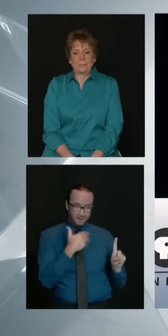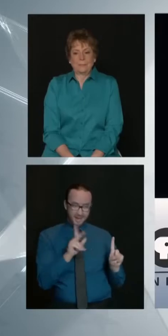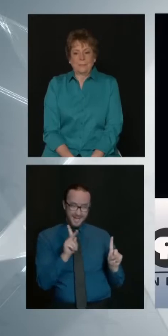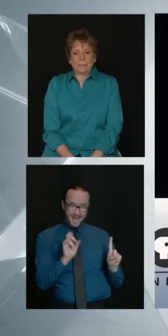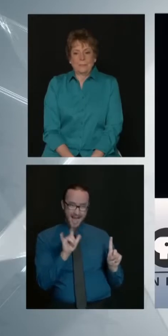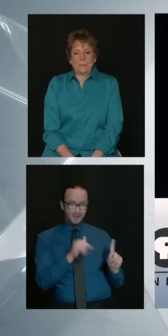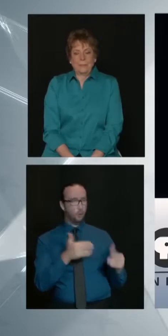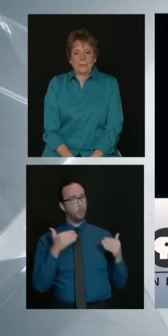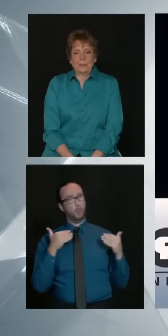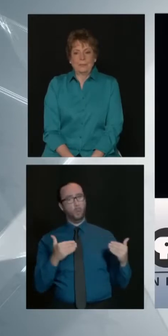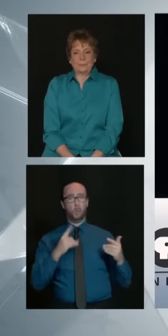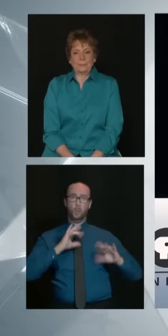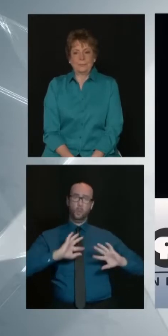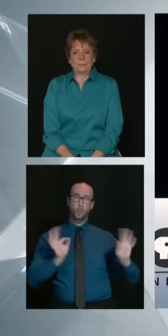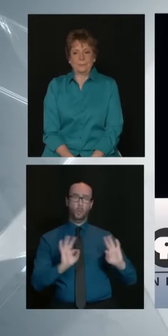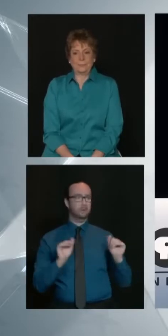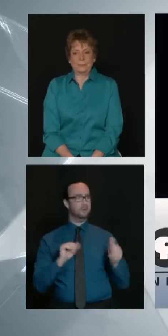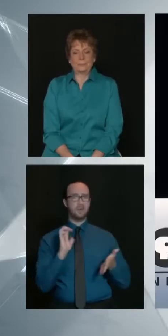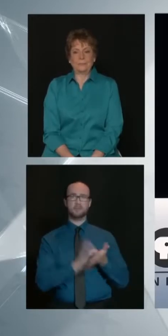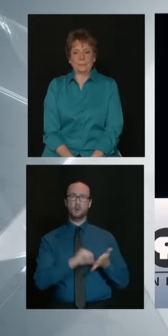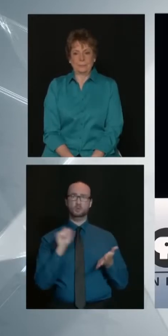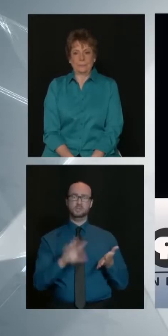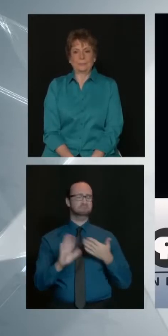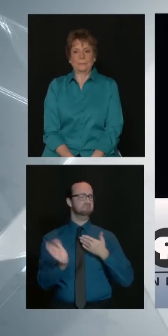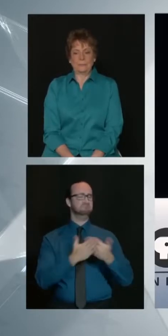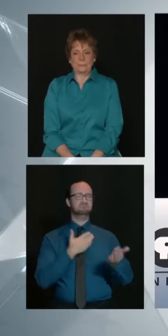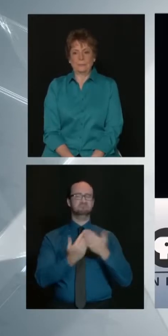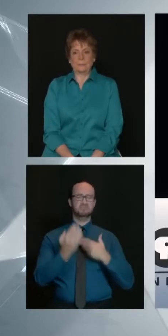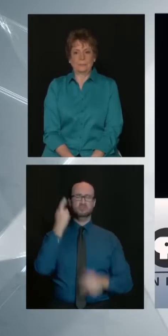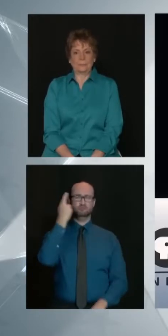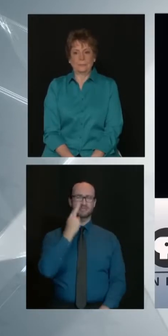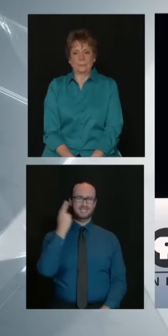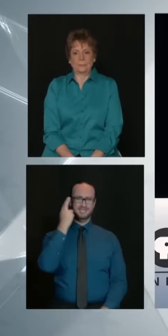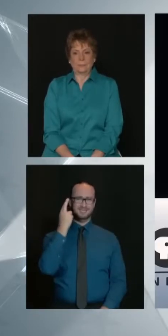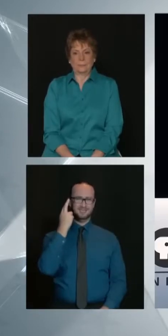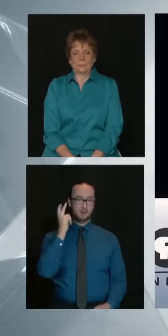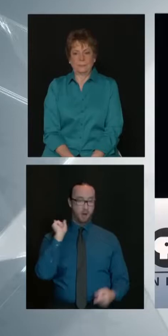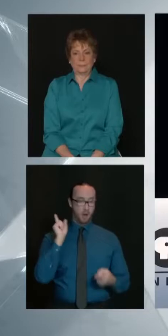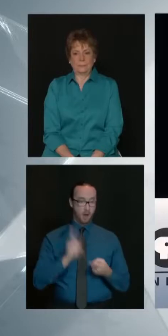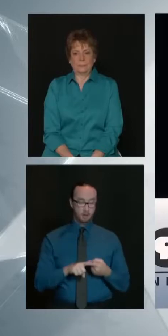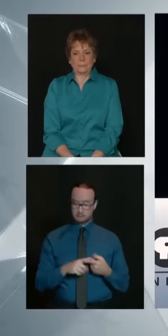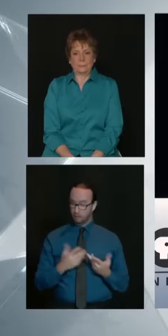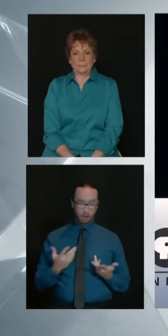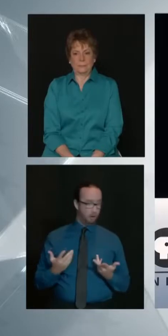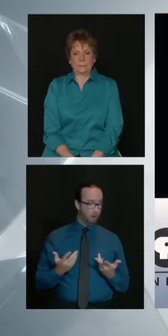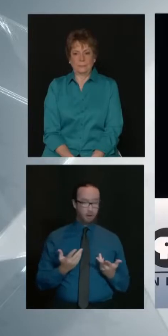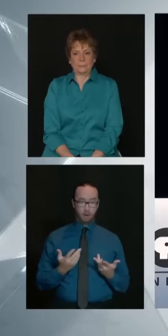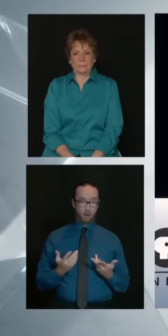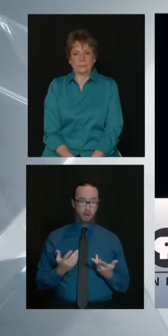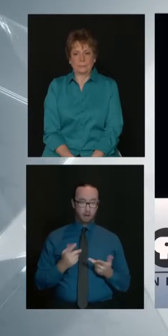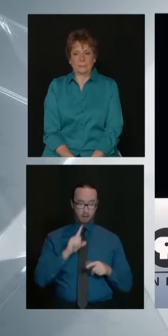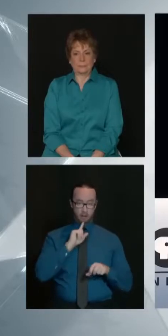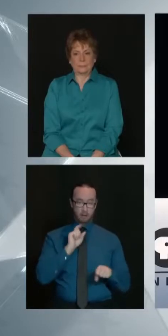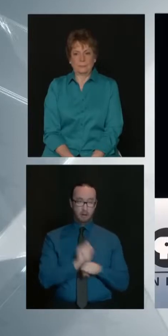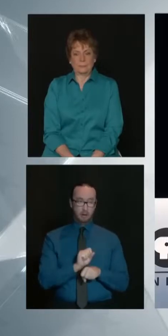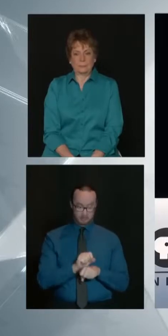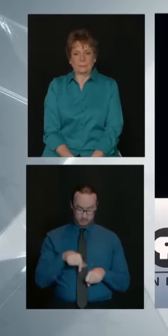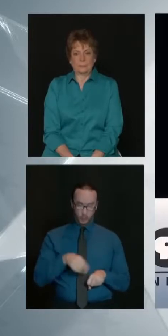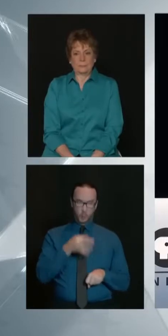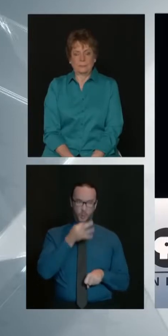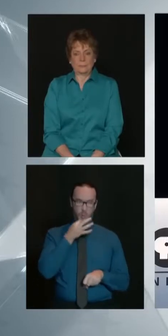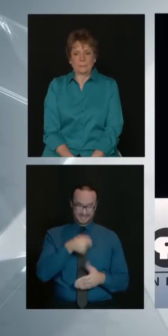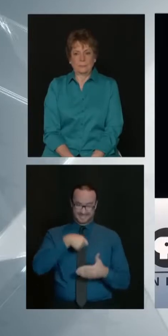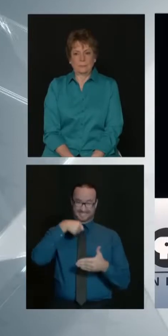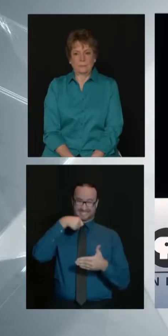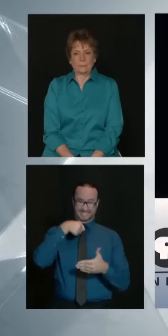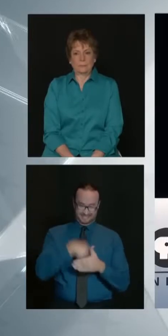any reason, all the way up until the moment a baby is due to be born. He wasn't the only radical